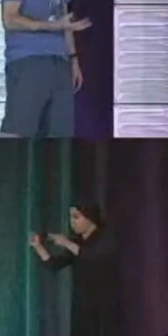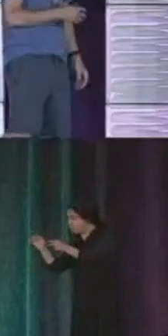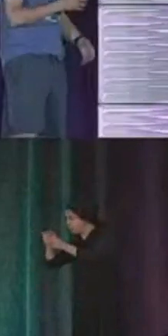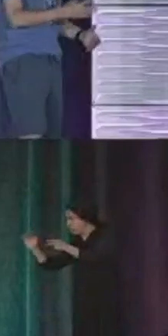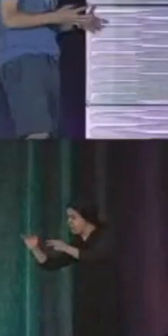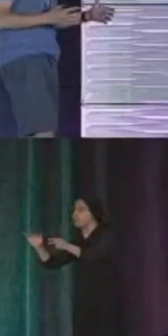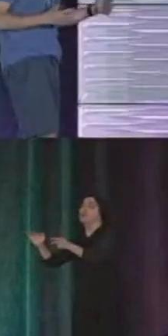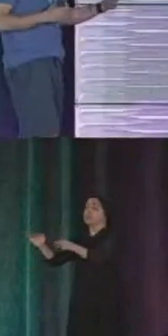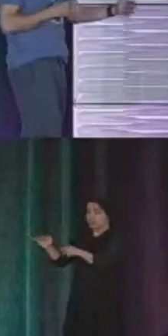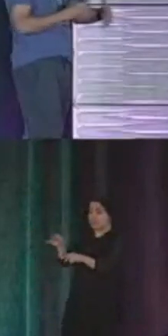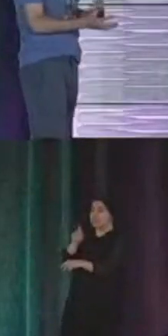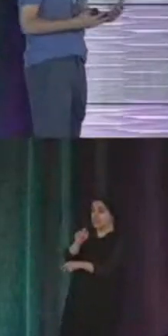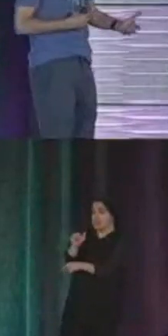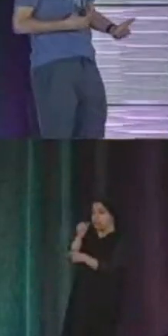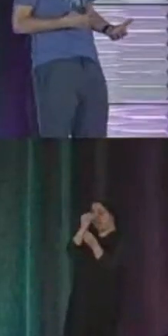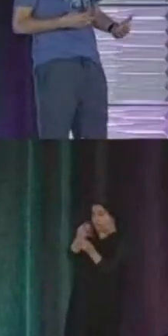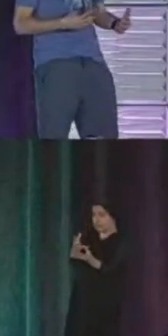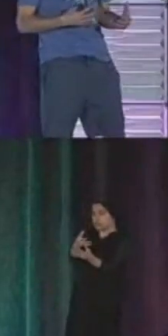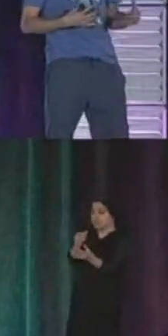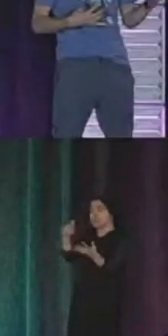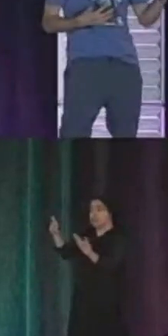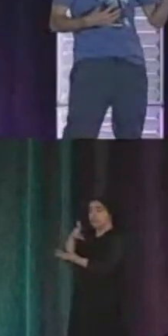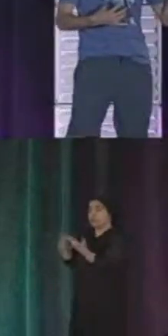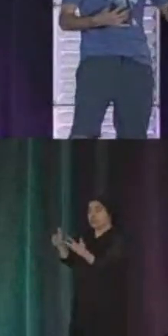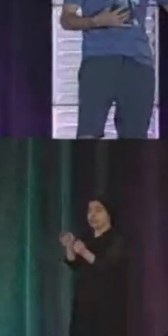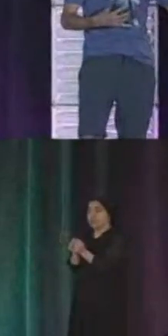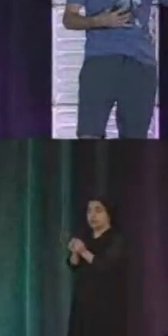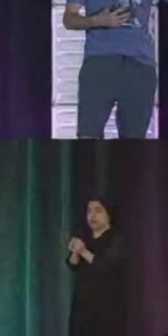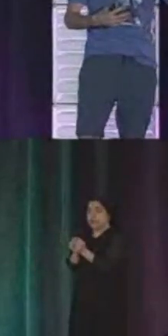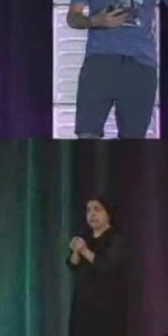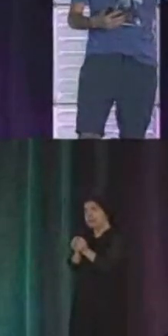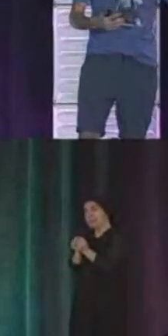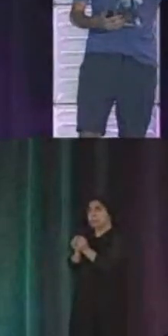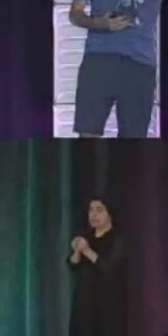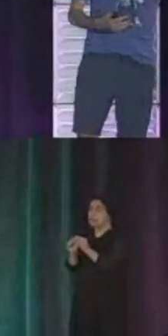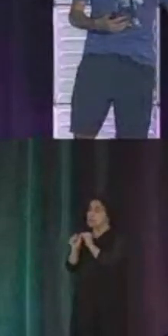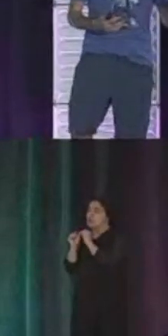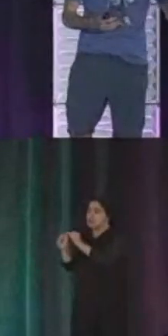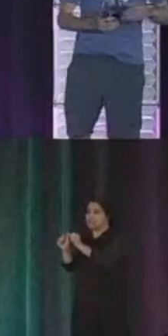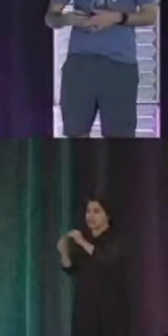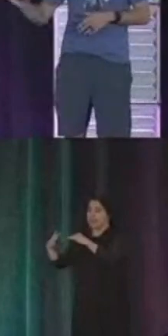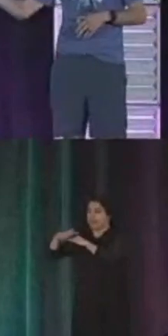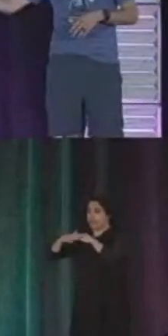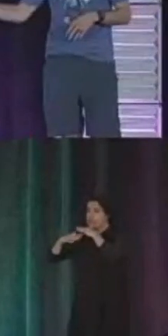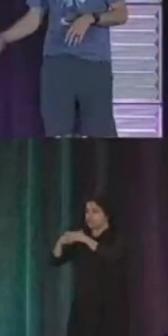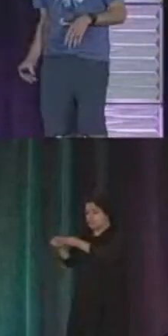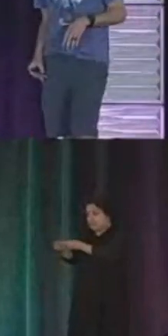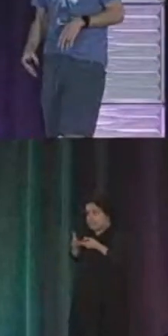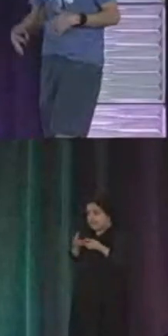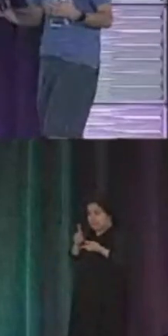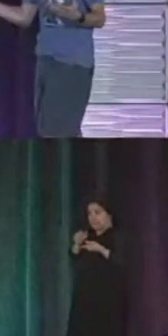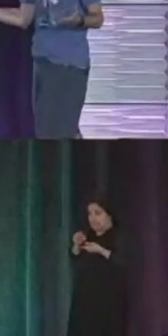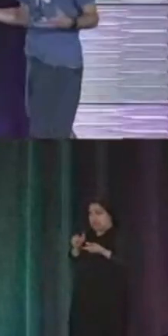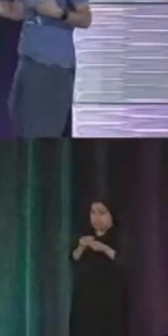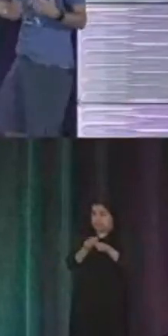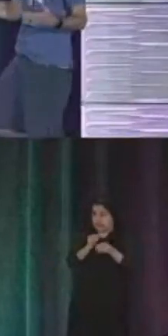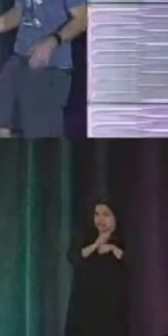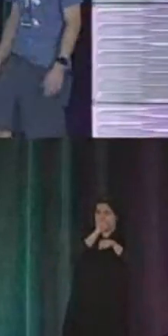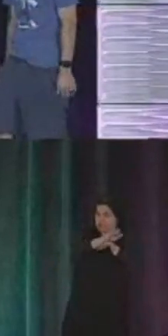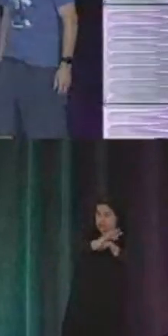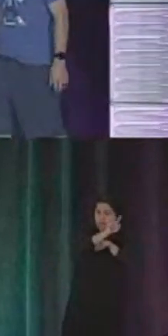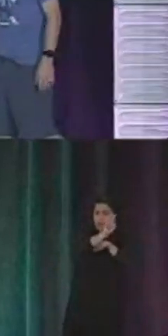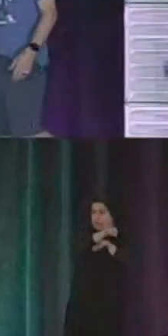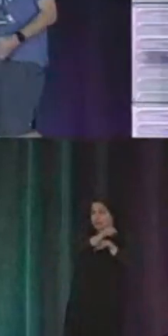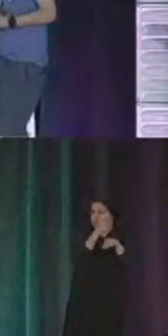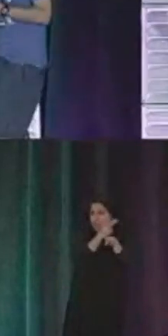URL. Data fetching is interacting with the persistence layer to get some data and send it to where the user